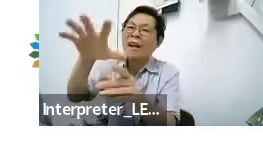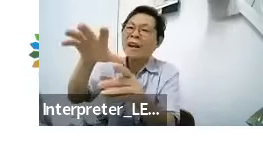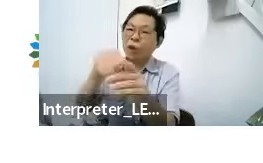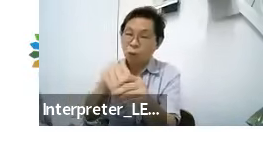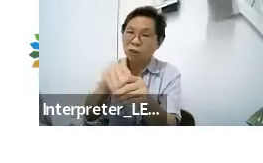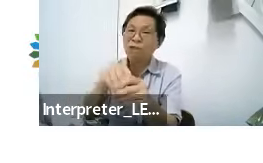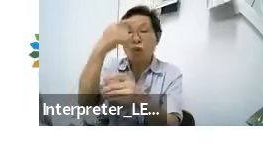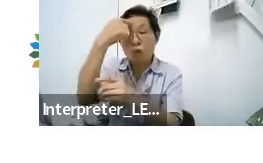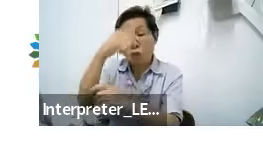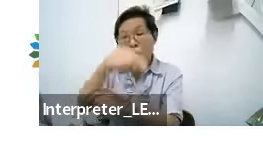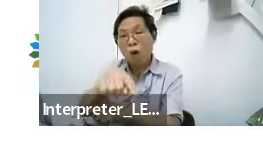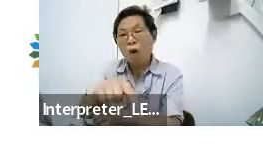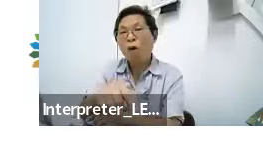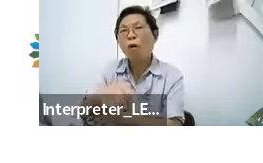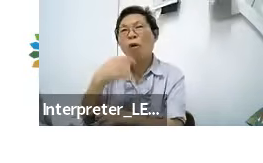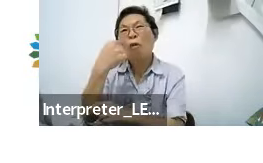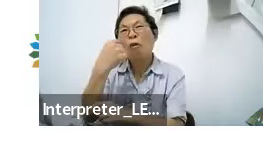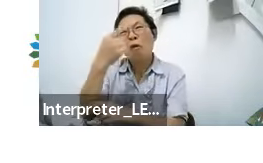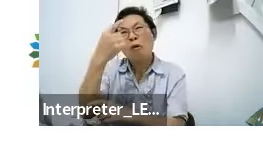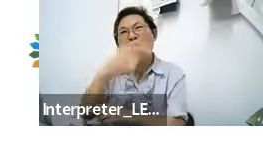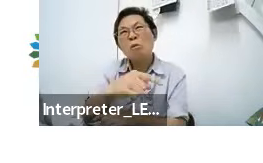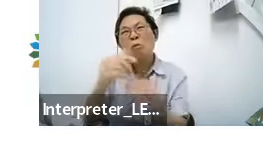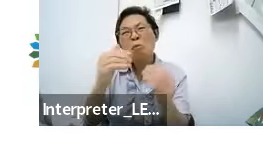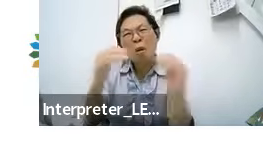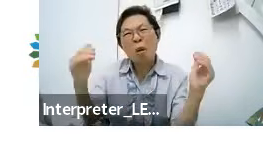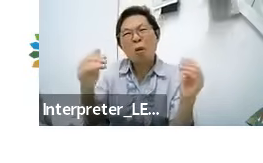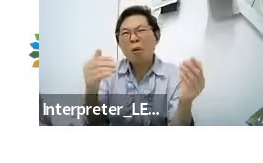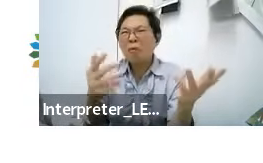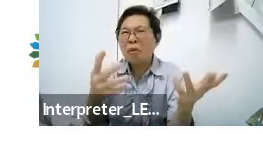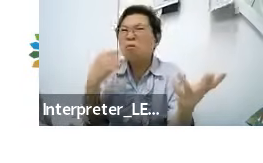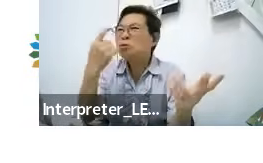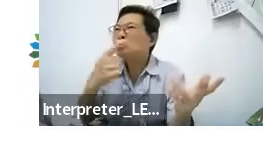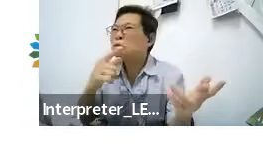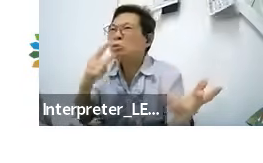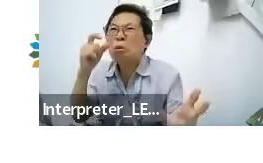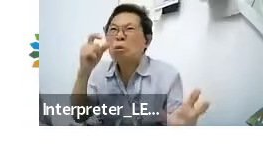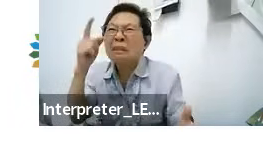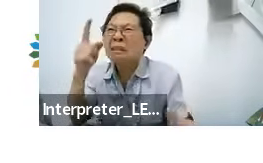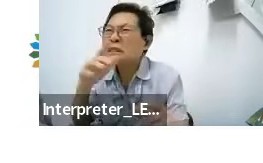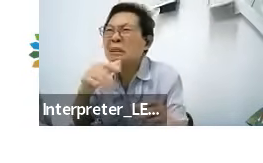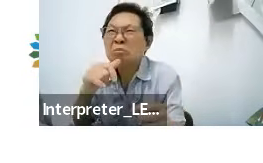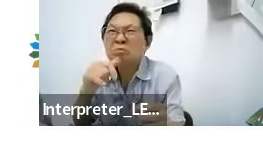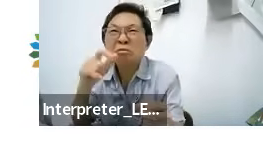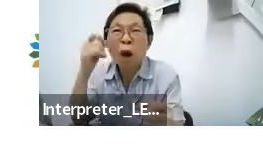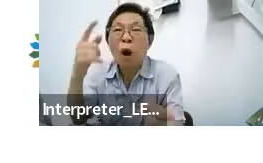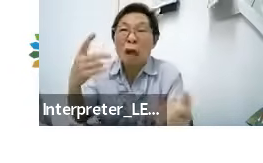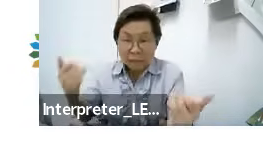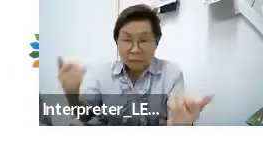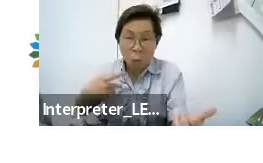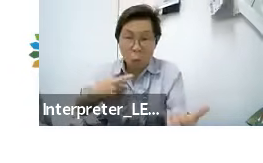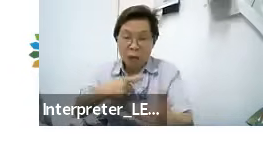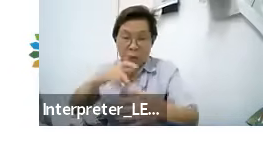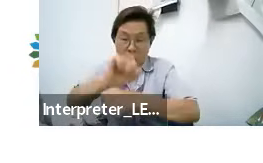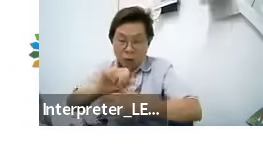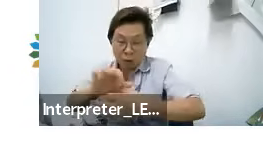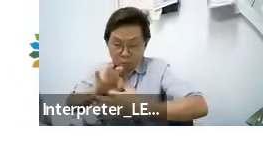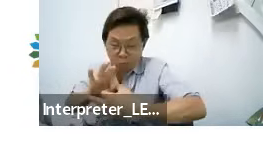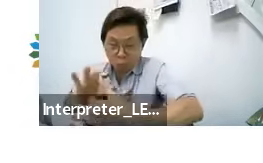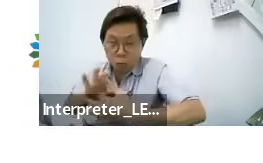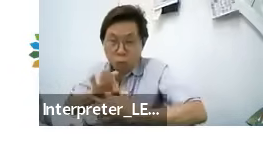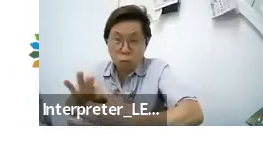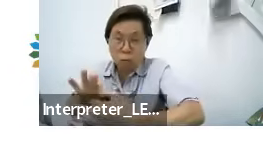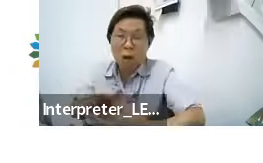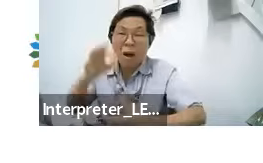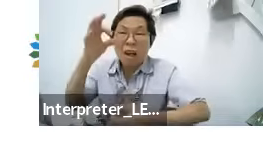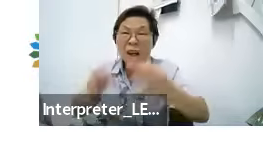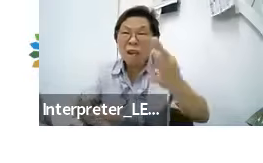for those who may not be fully understanding, or we are working together, and if we don't